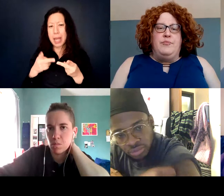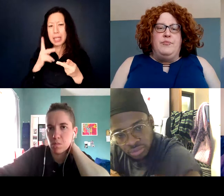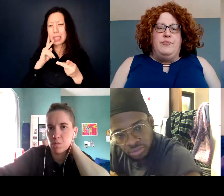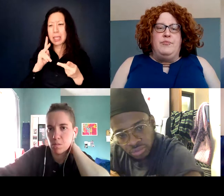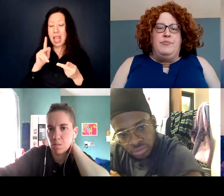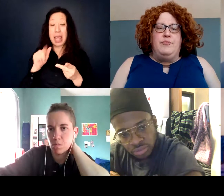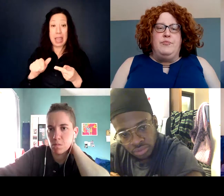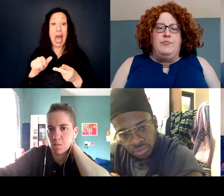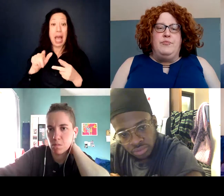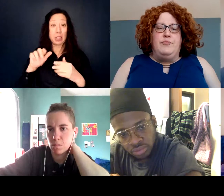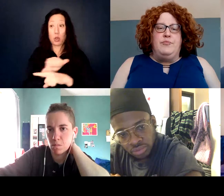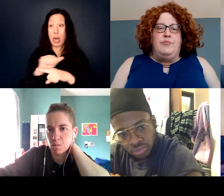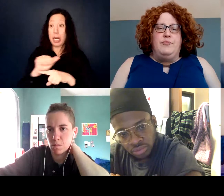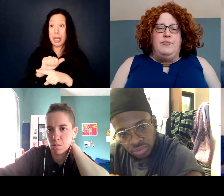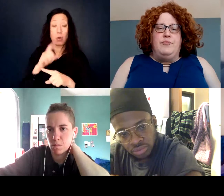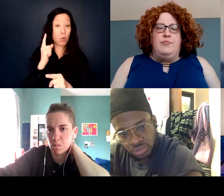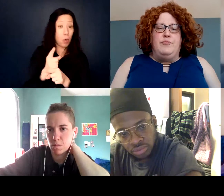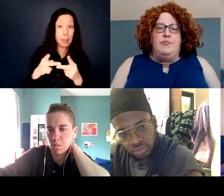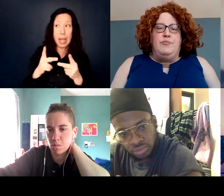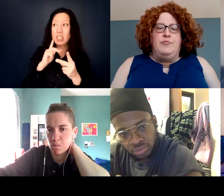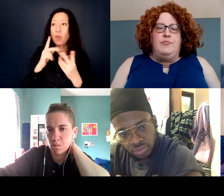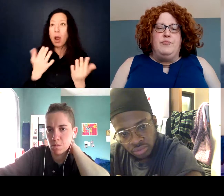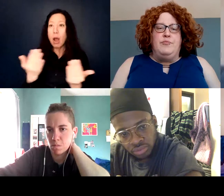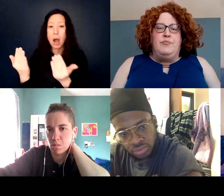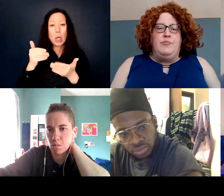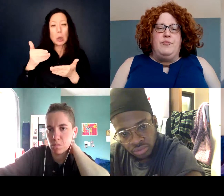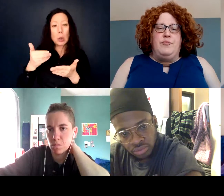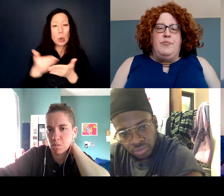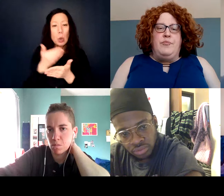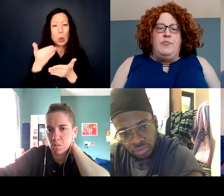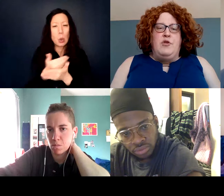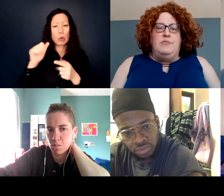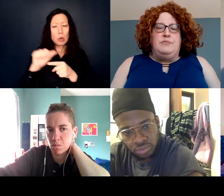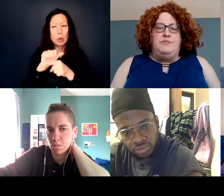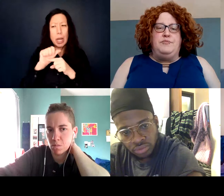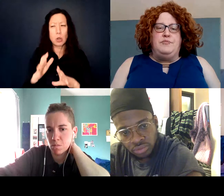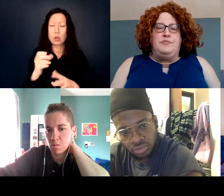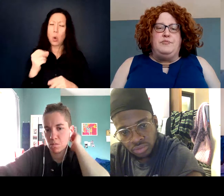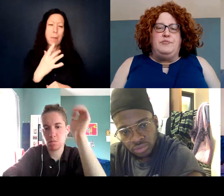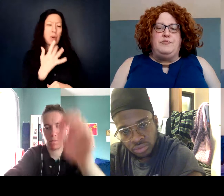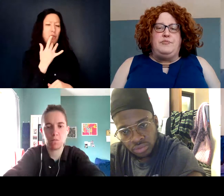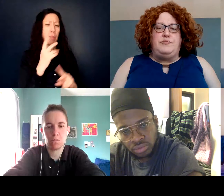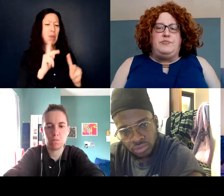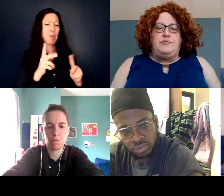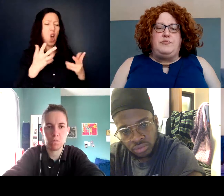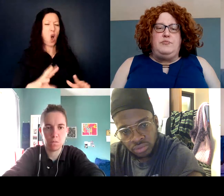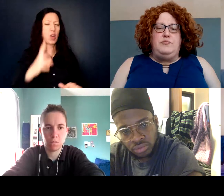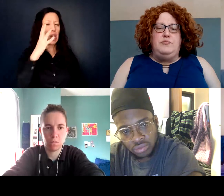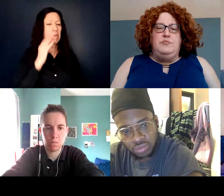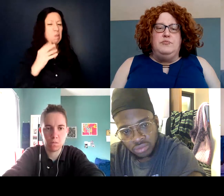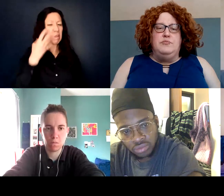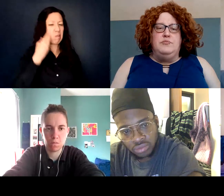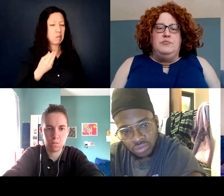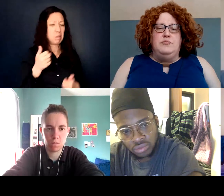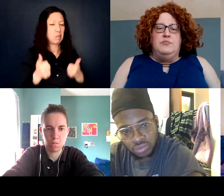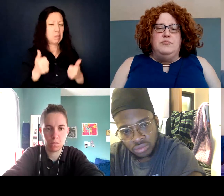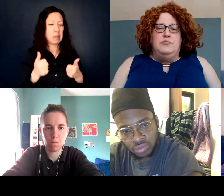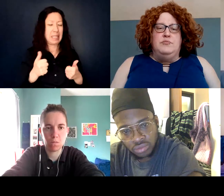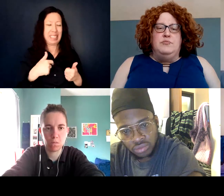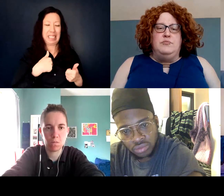or if we want to make sure people have some experience. Honestly, my instinct is for people who have